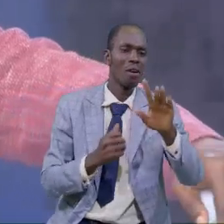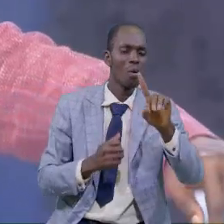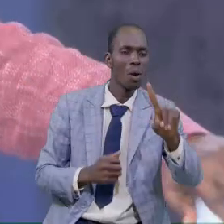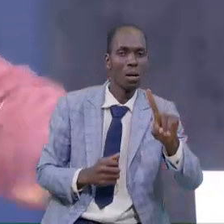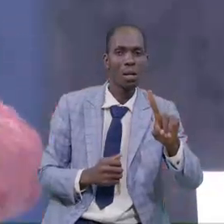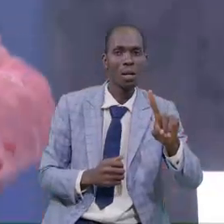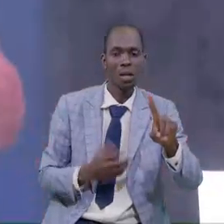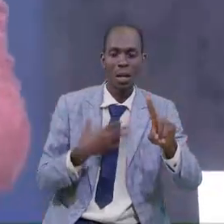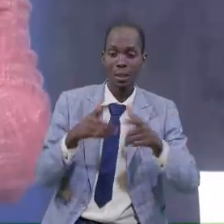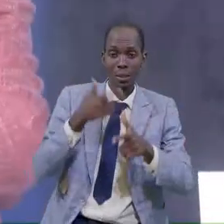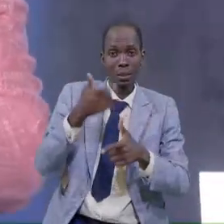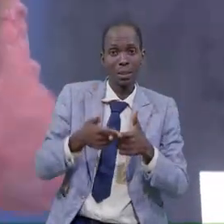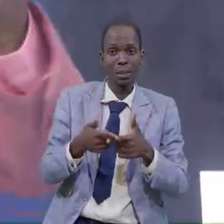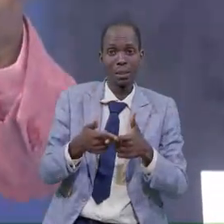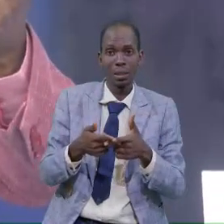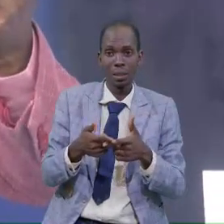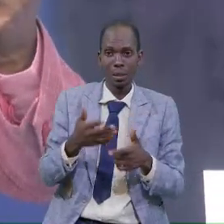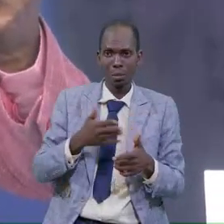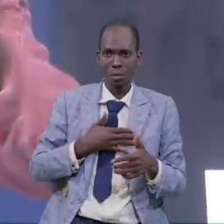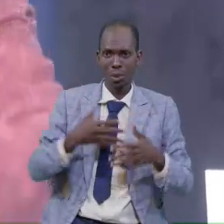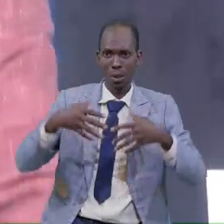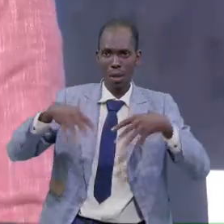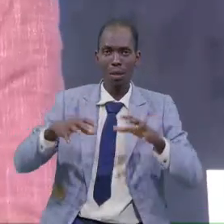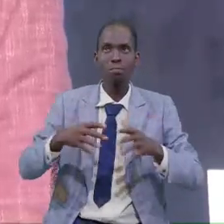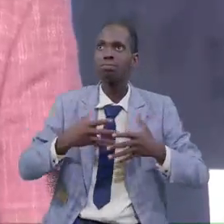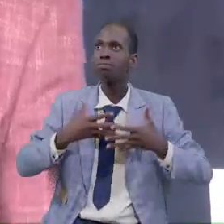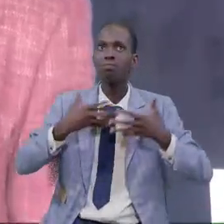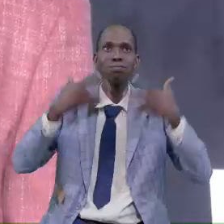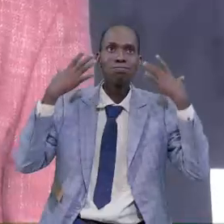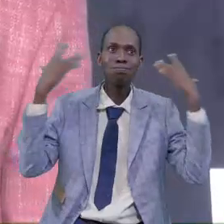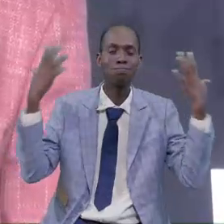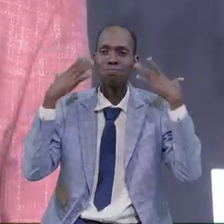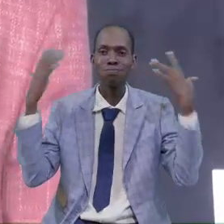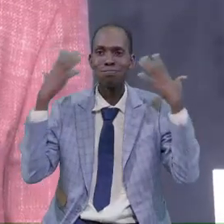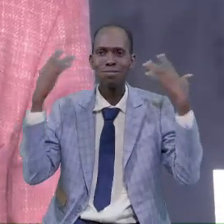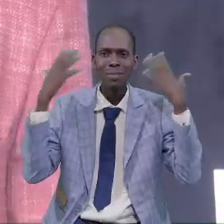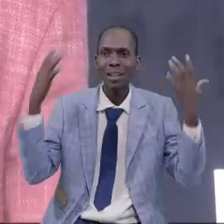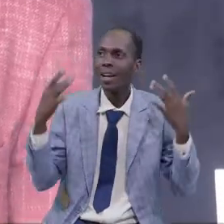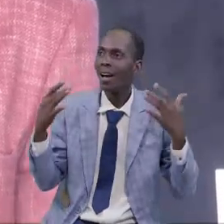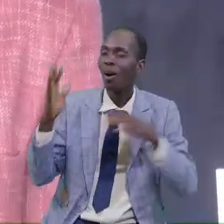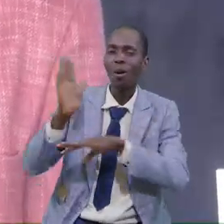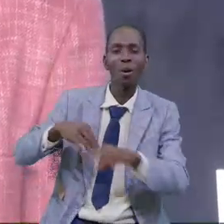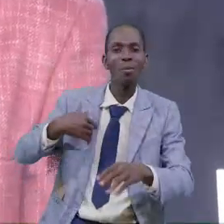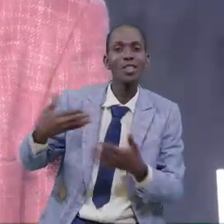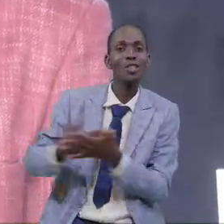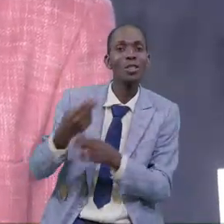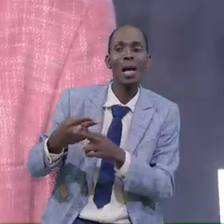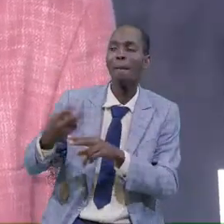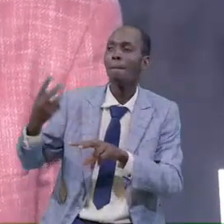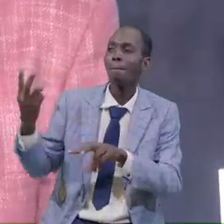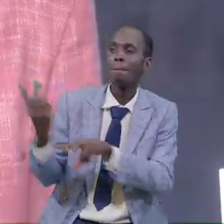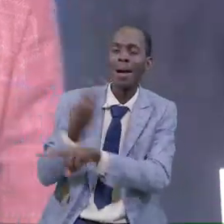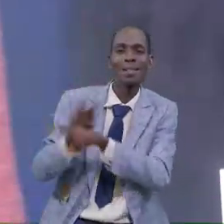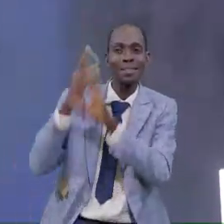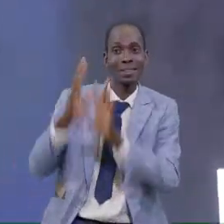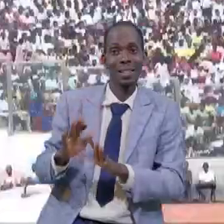then my class roared. And he said, mathematician. That word woke up